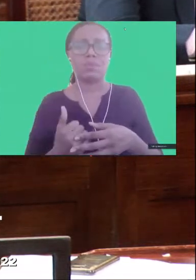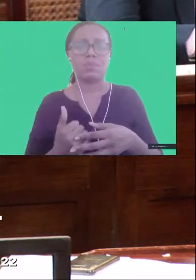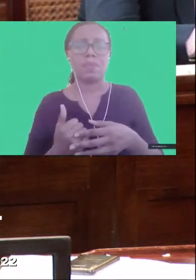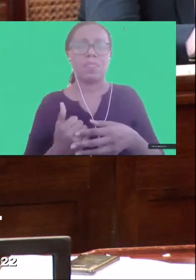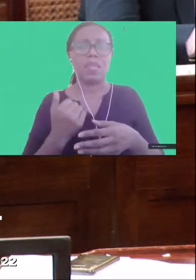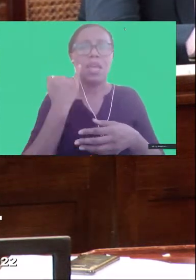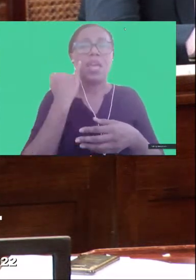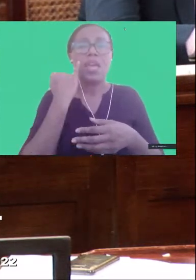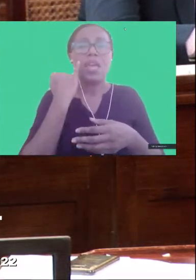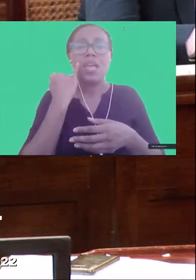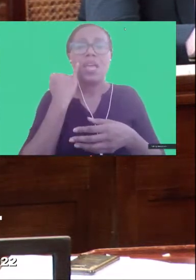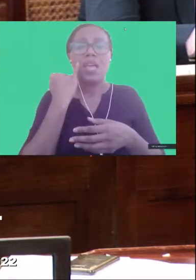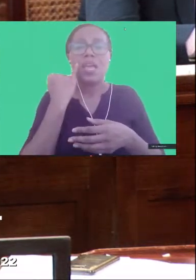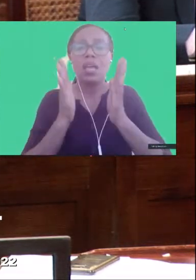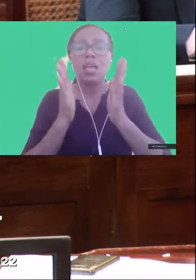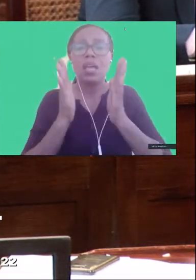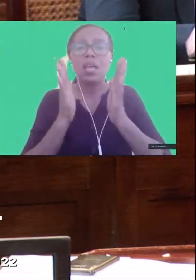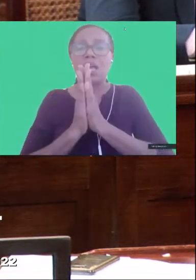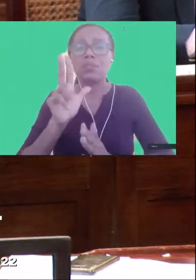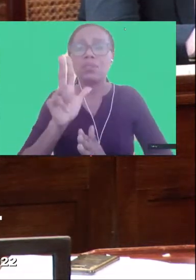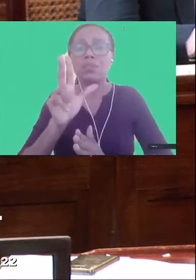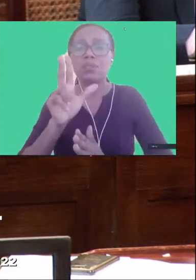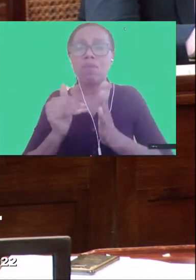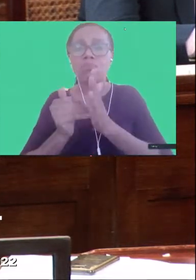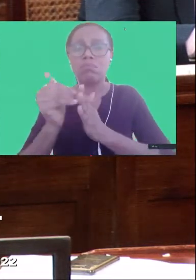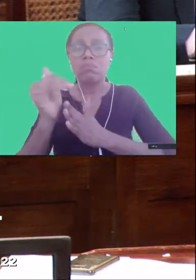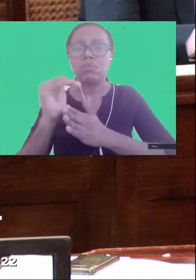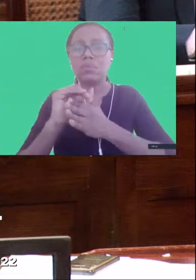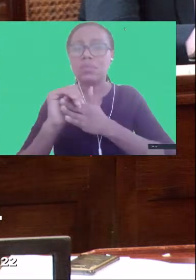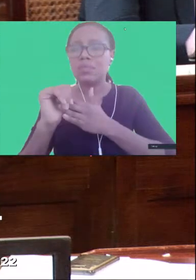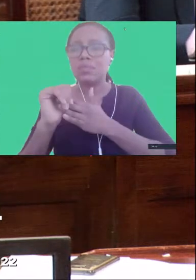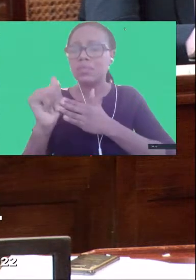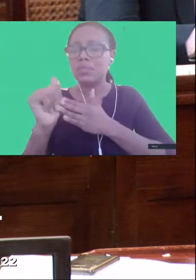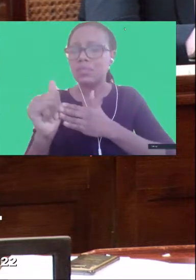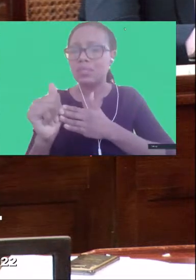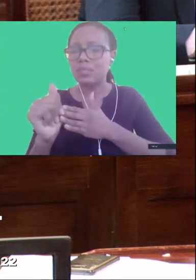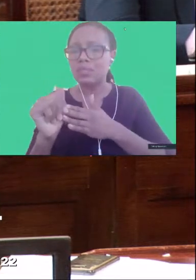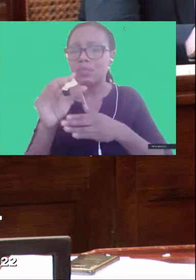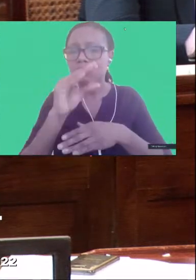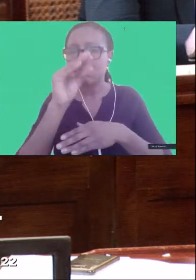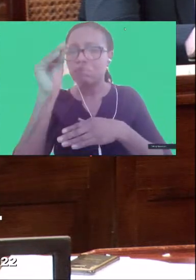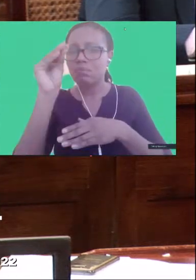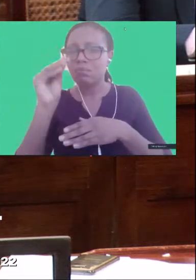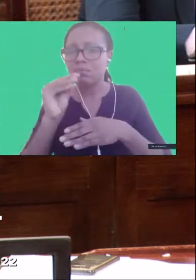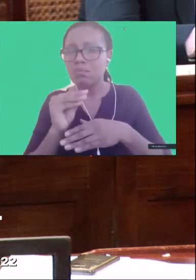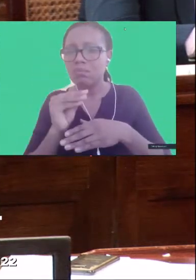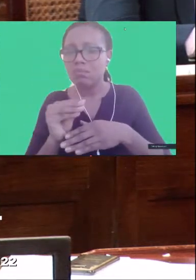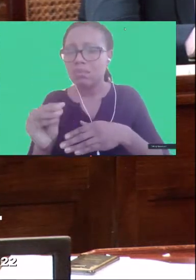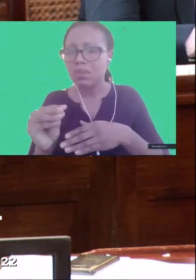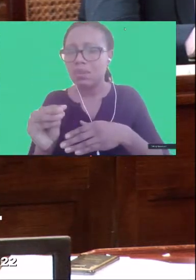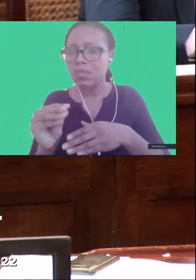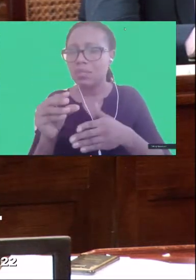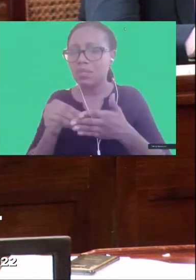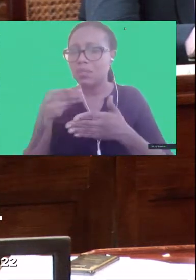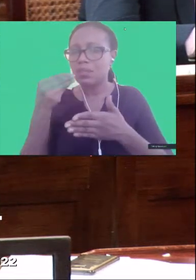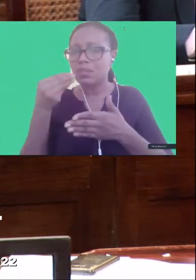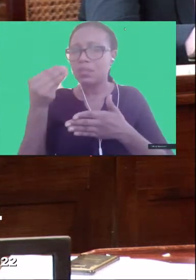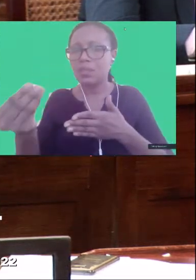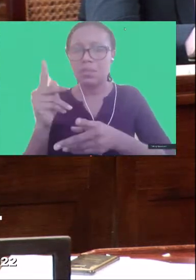what percentage of that to consultancies and professional fees would you consider to be appropriate?